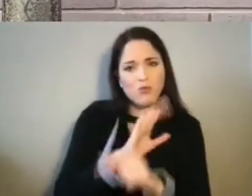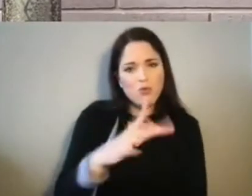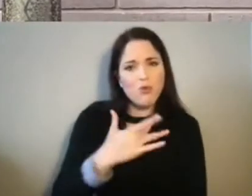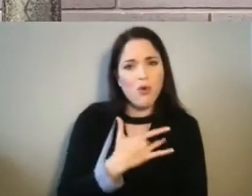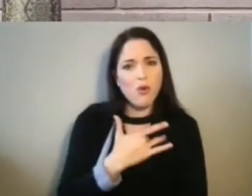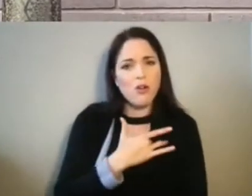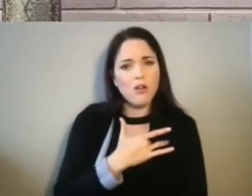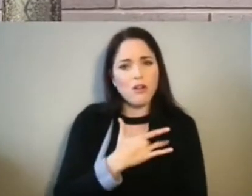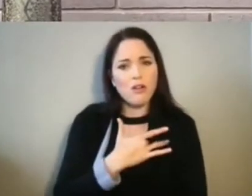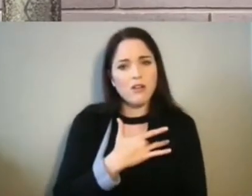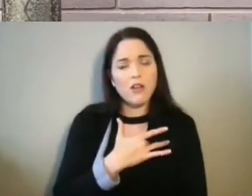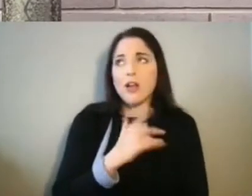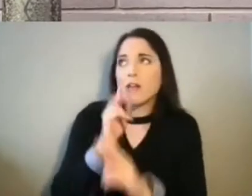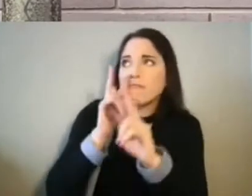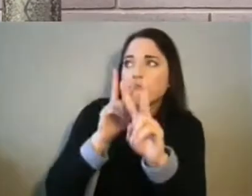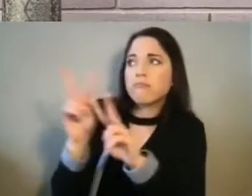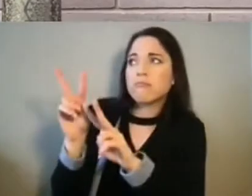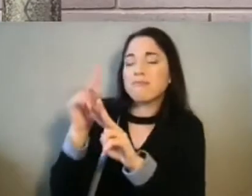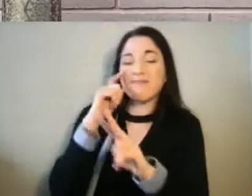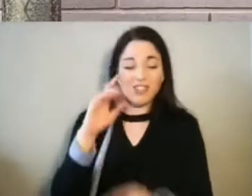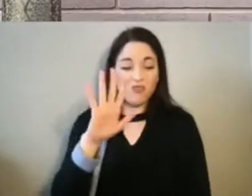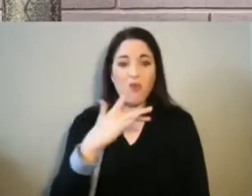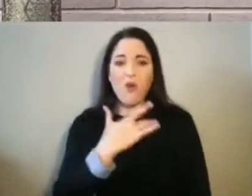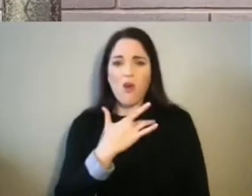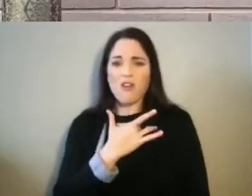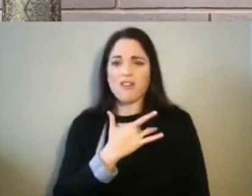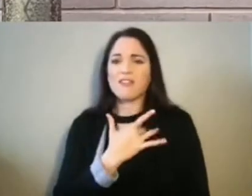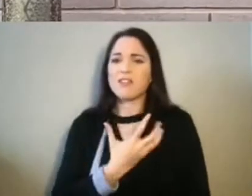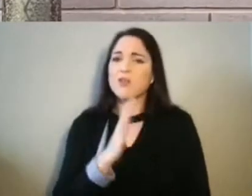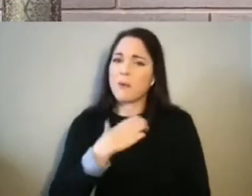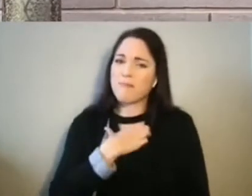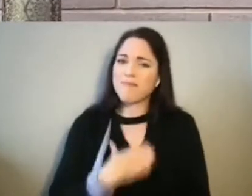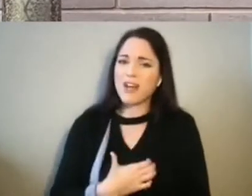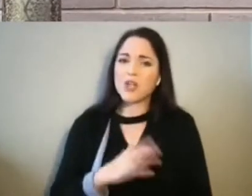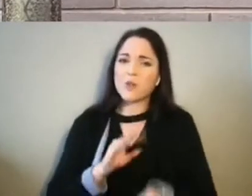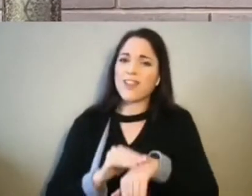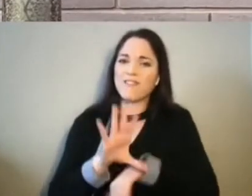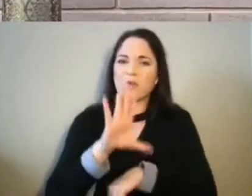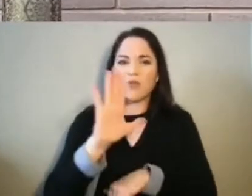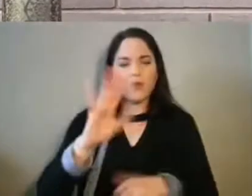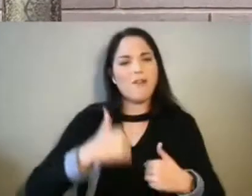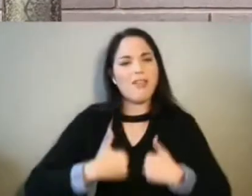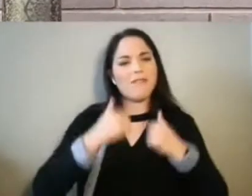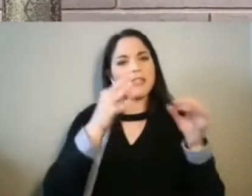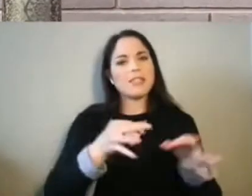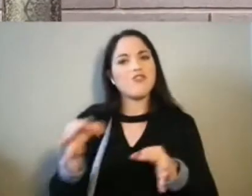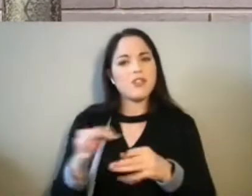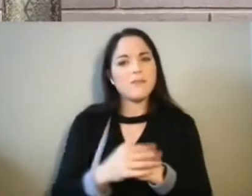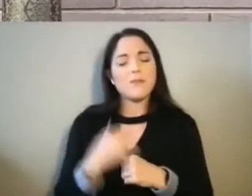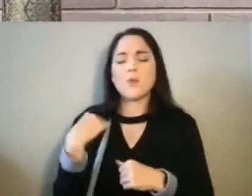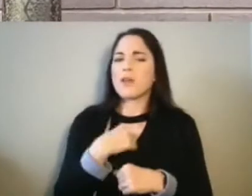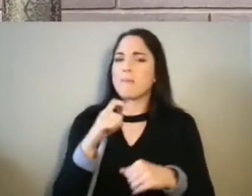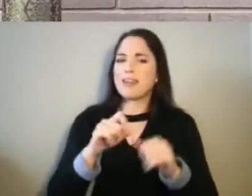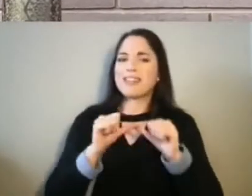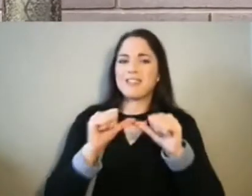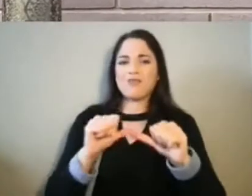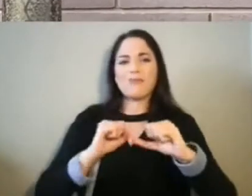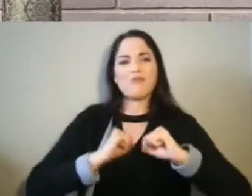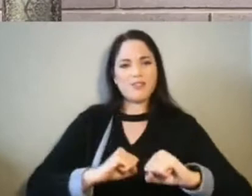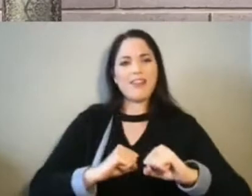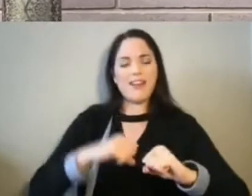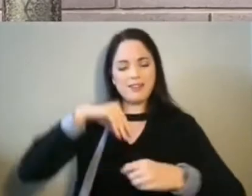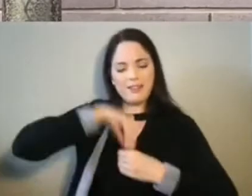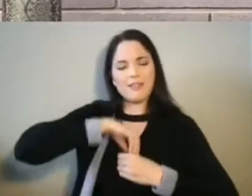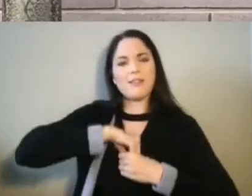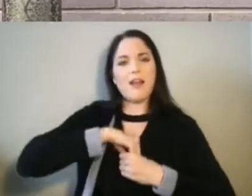the core of our life. There is so much that seeks to pull us away from what really